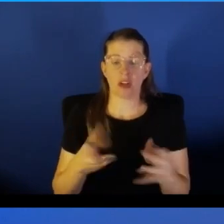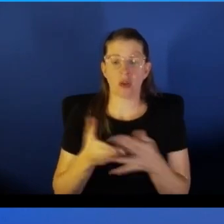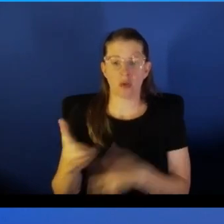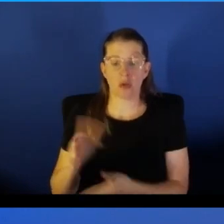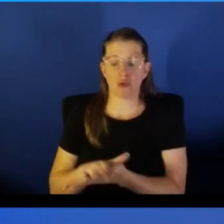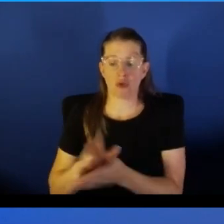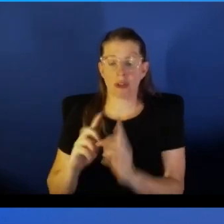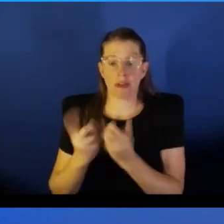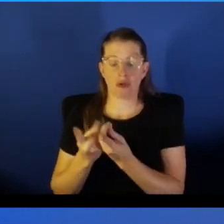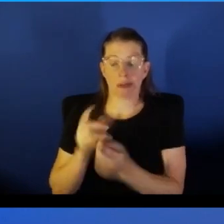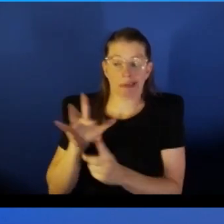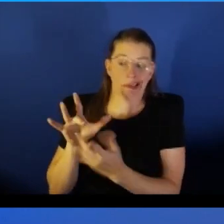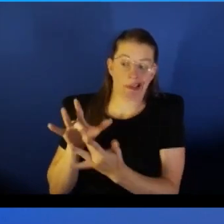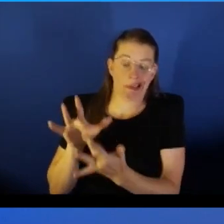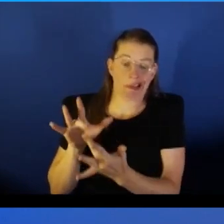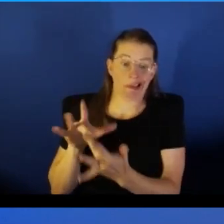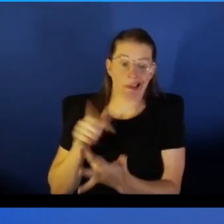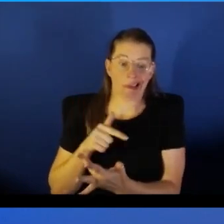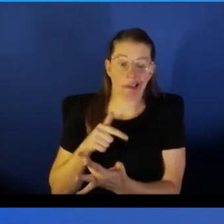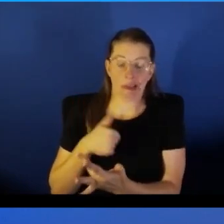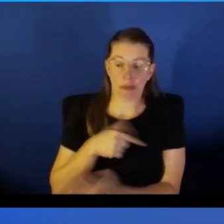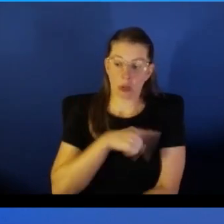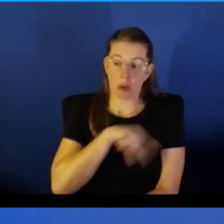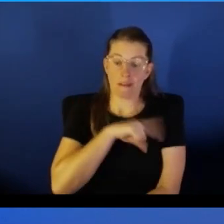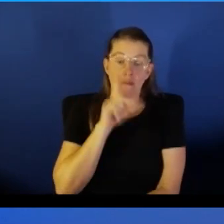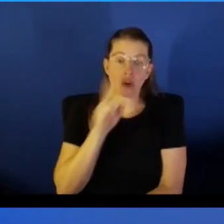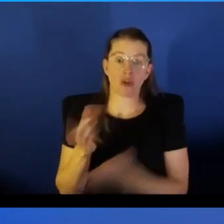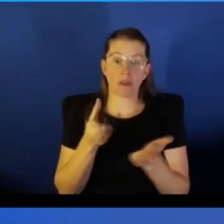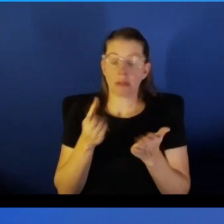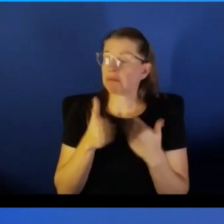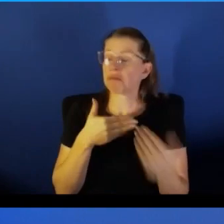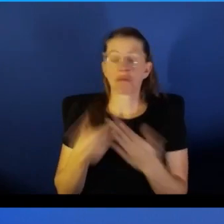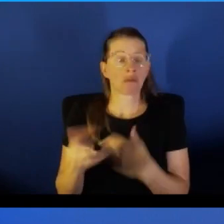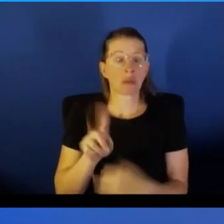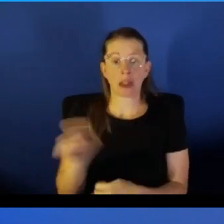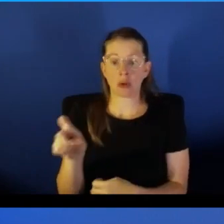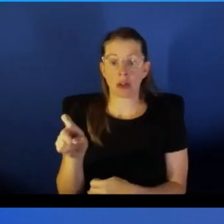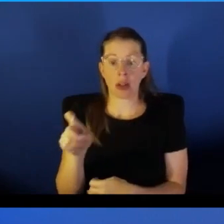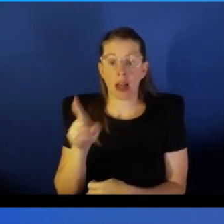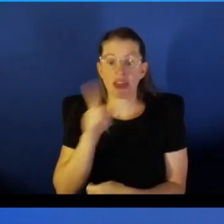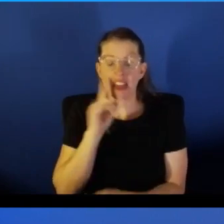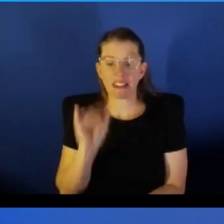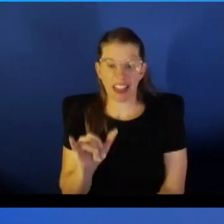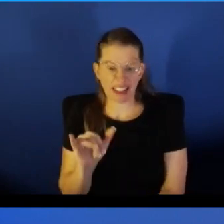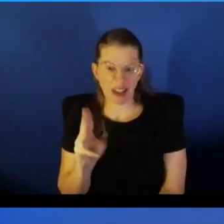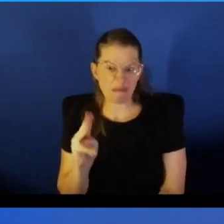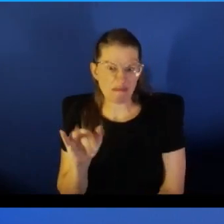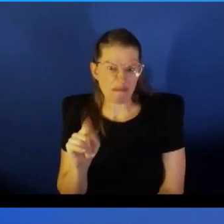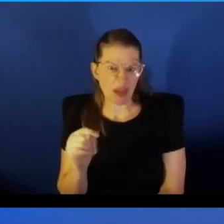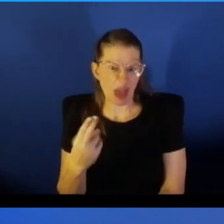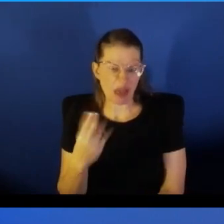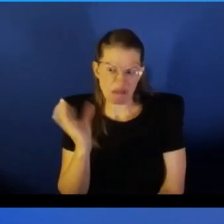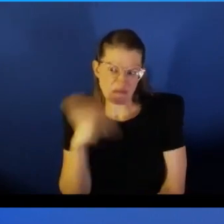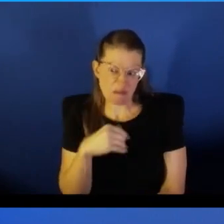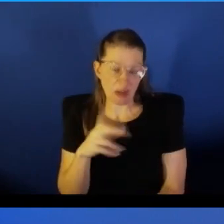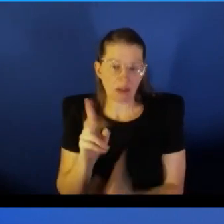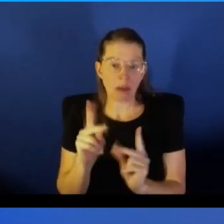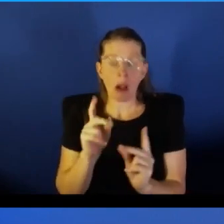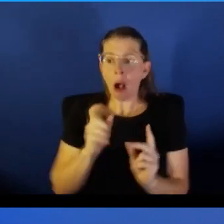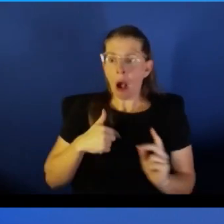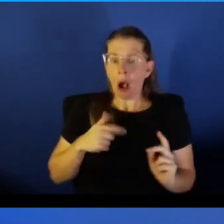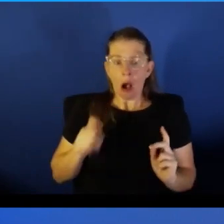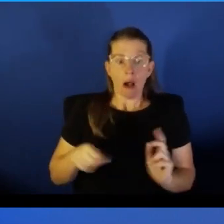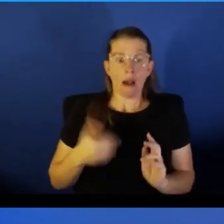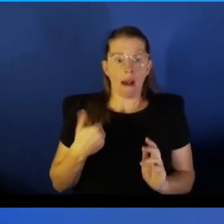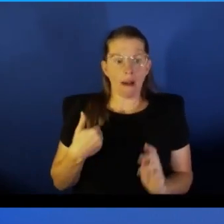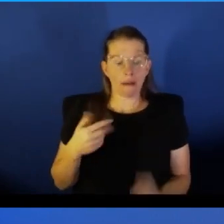district to say, would I qualify for services regardless of a diagnosis. I think that's a myth that sometimes people think think about is that I have to have a diagnosis to begin